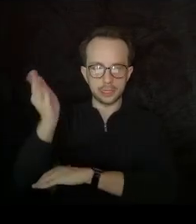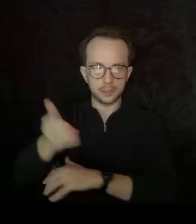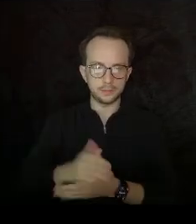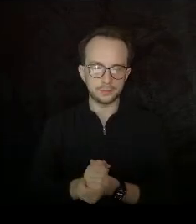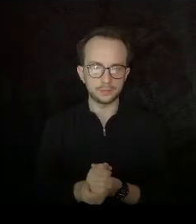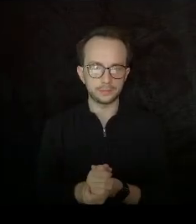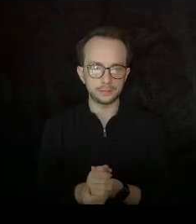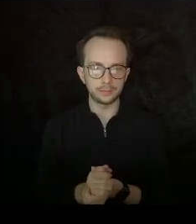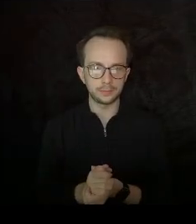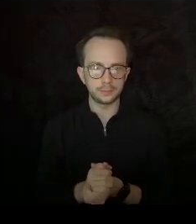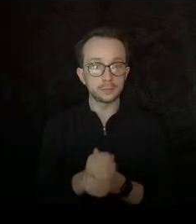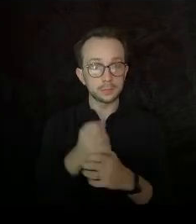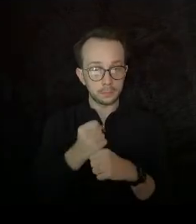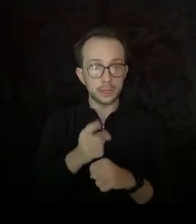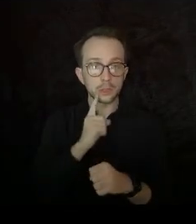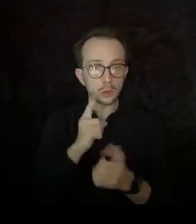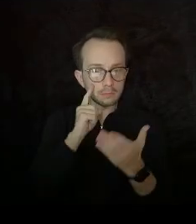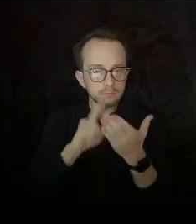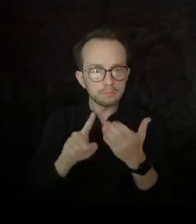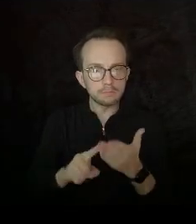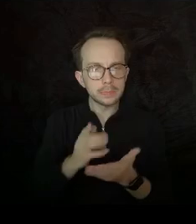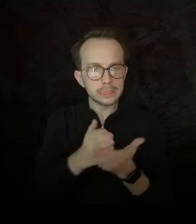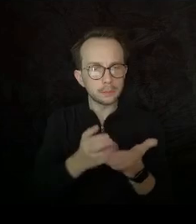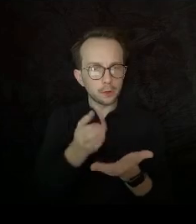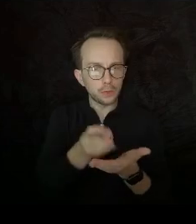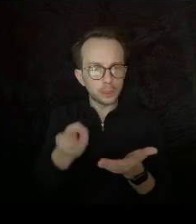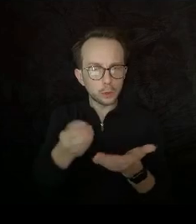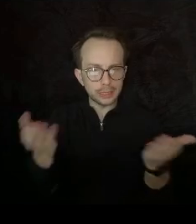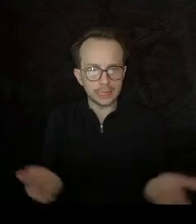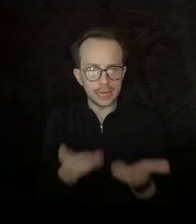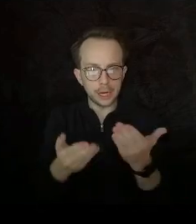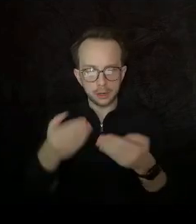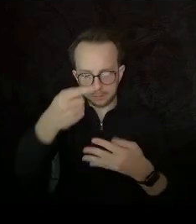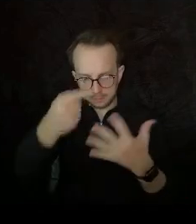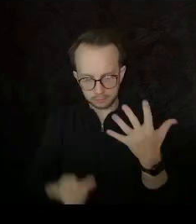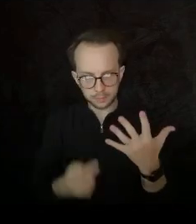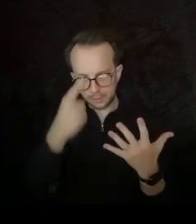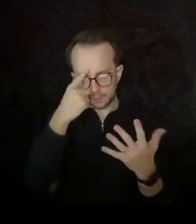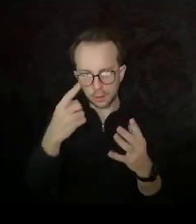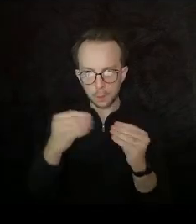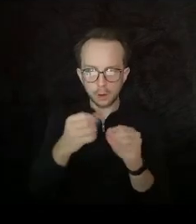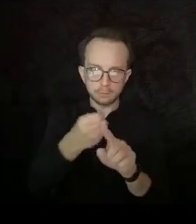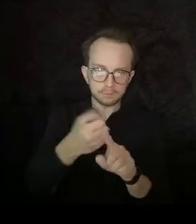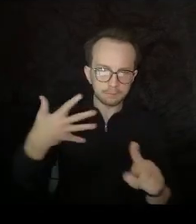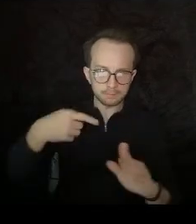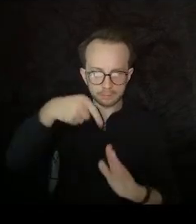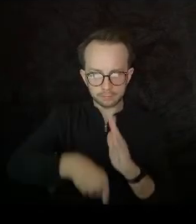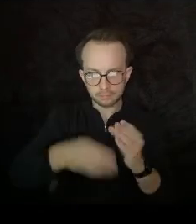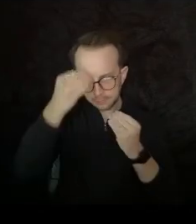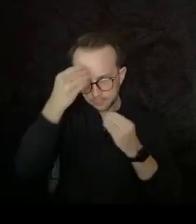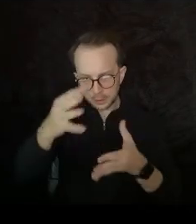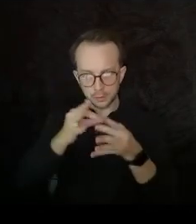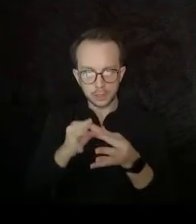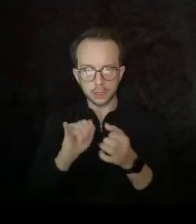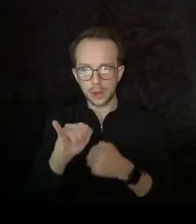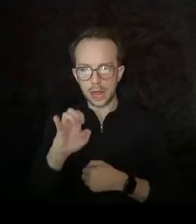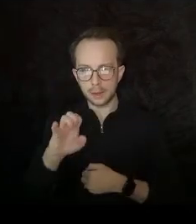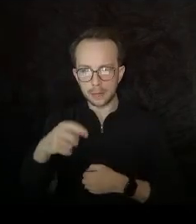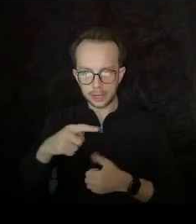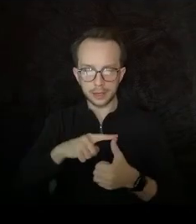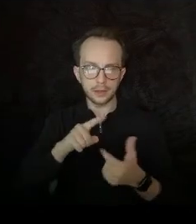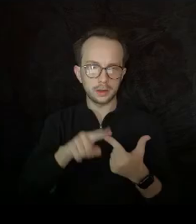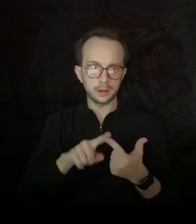Be sure to check out the resources on this page for further information regarding IEPs, the alternate